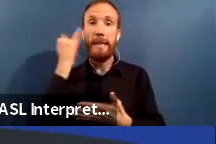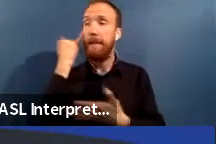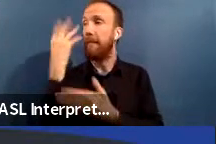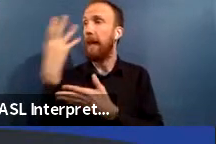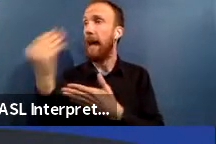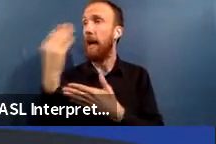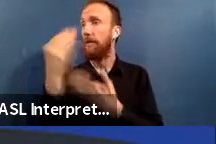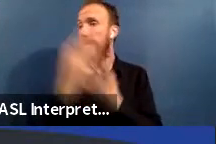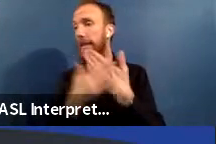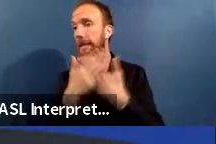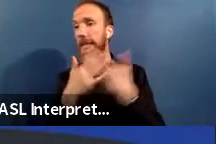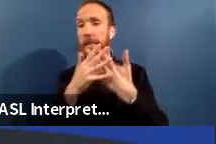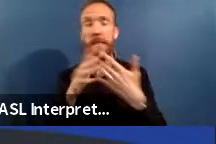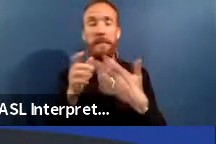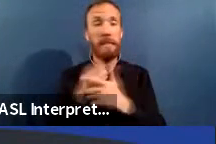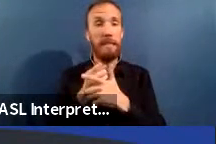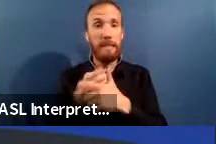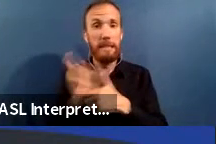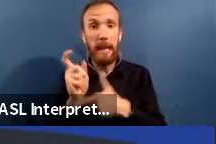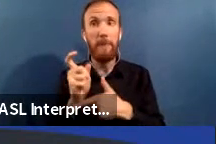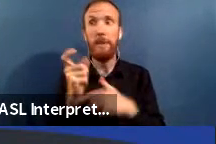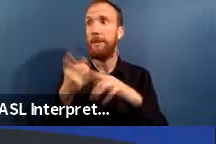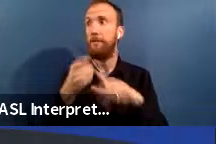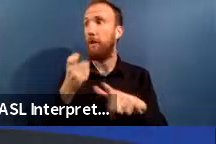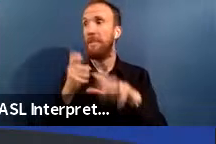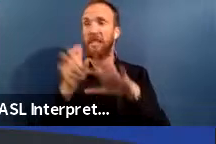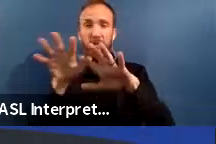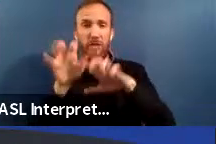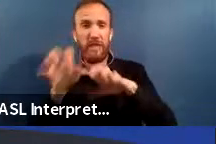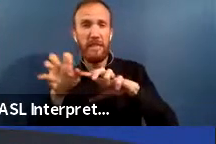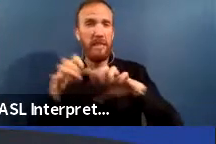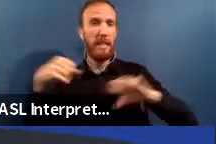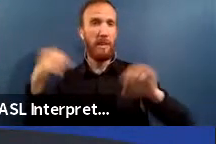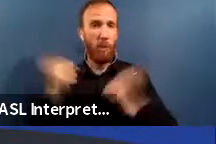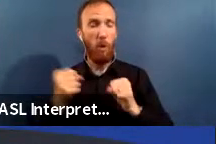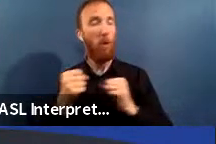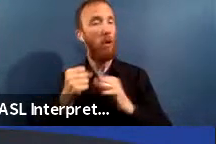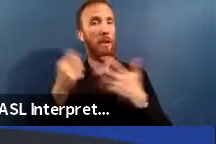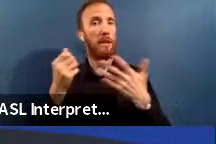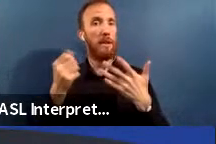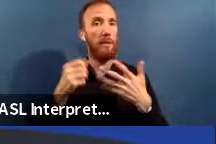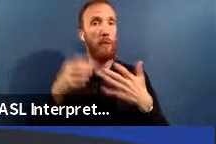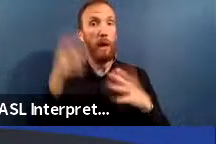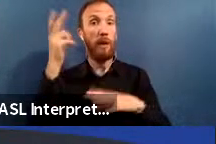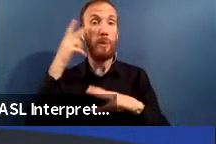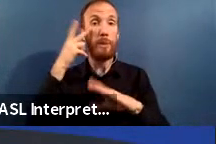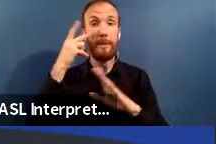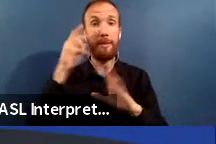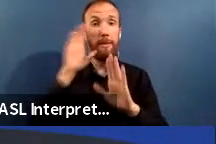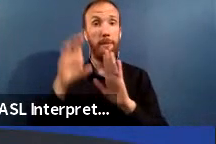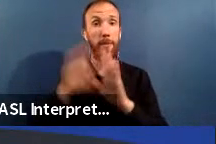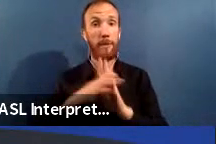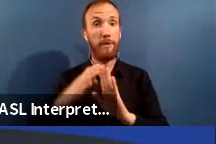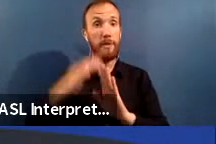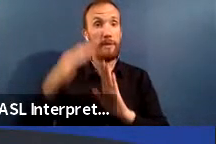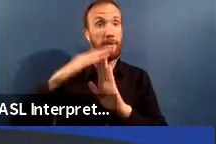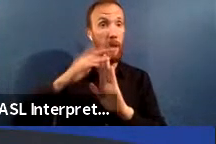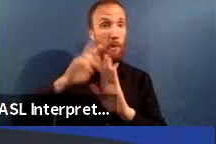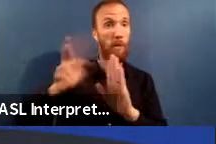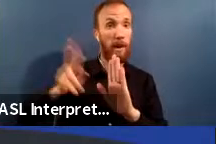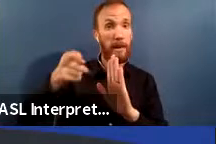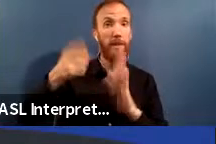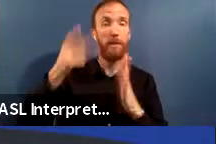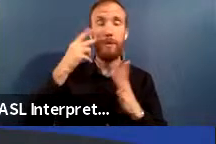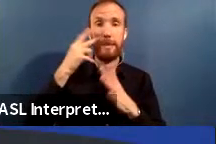many freeze-thaw cycles that we experience here in Chicago, as you see in the picture on the top right. These are generally large,